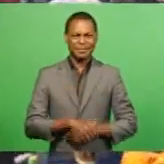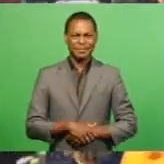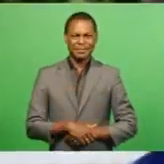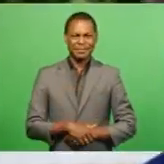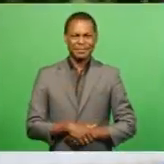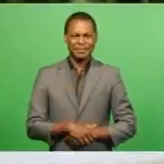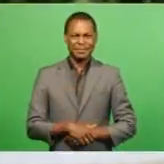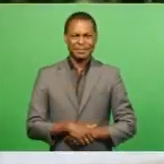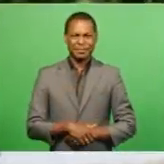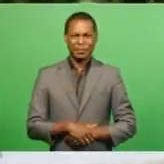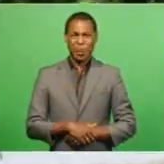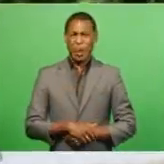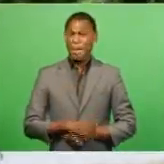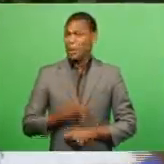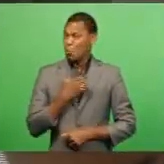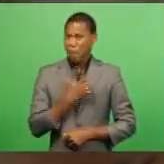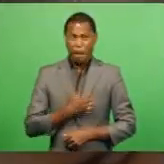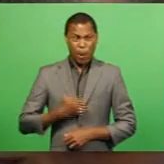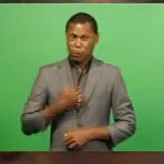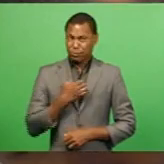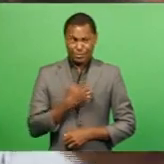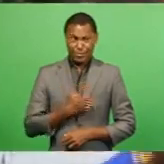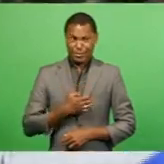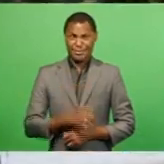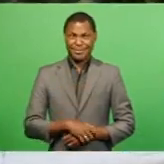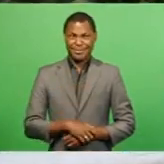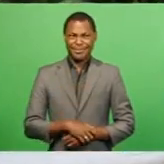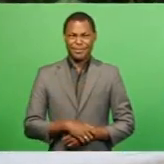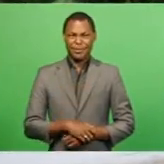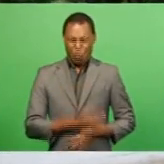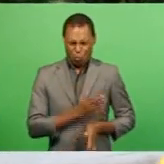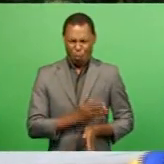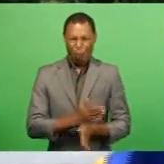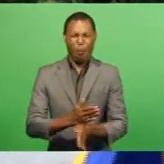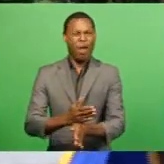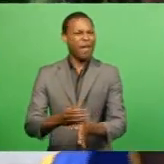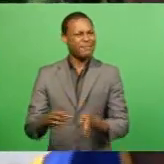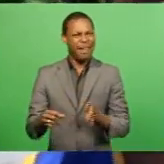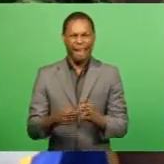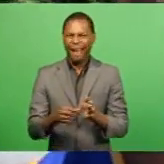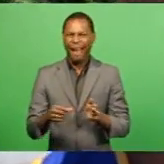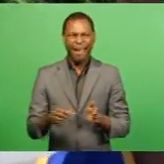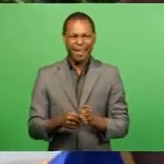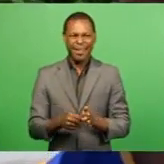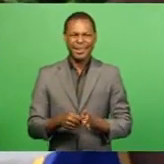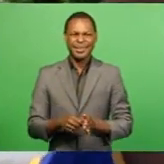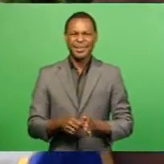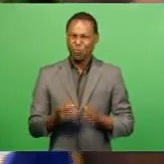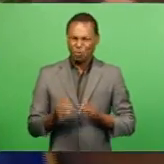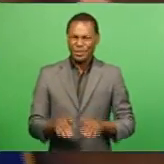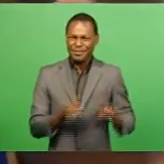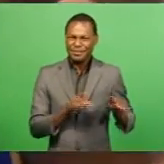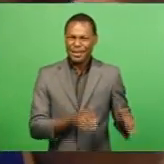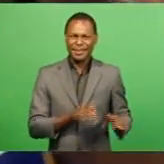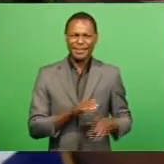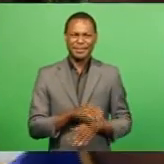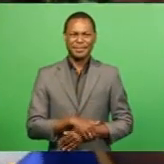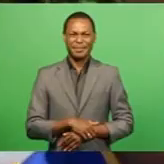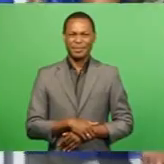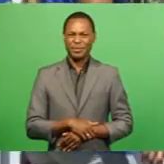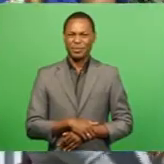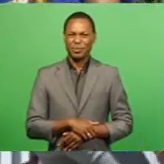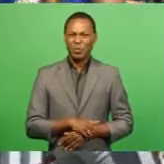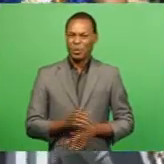I will be very emotional and was also really working hard for this event. To win a gold will be a big thing